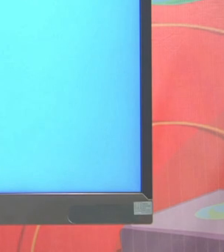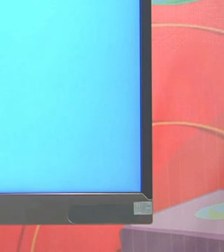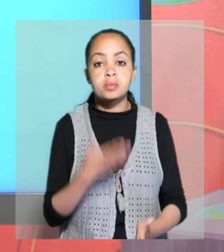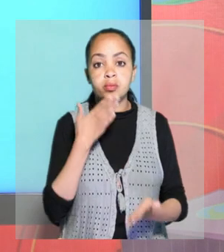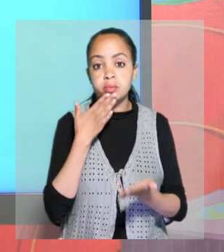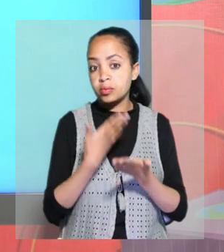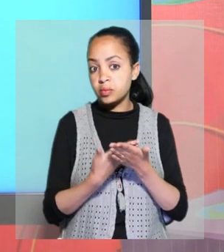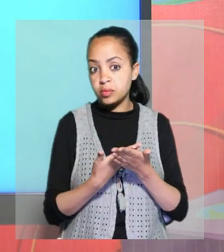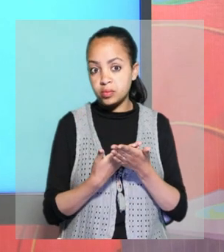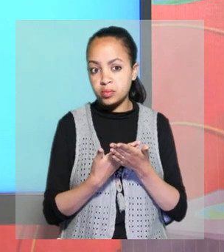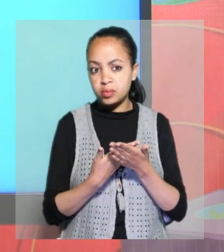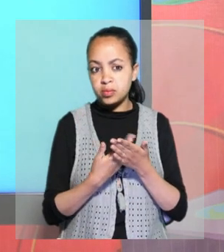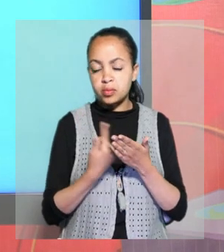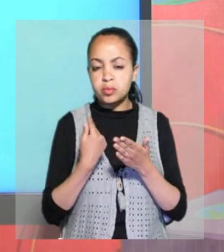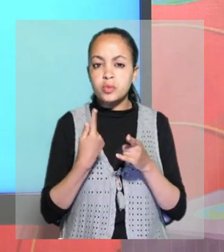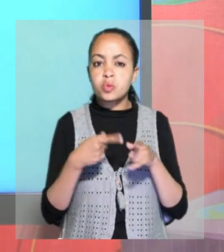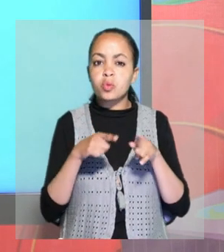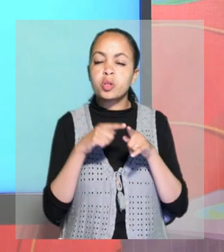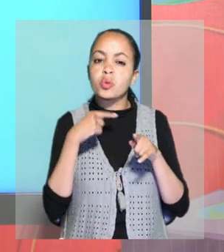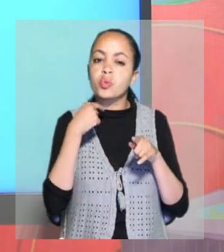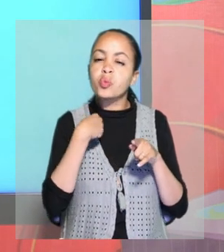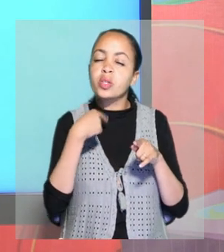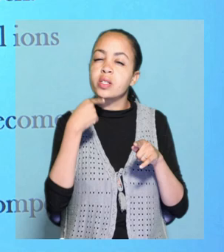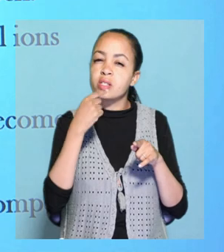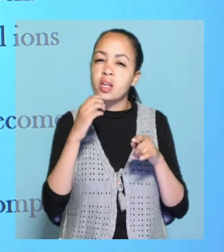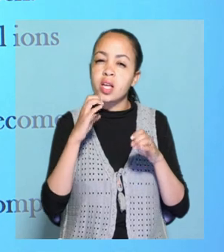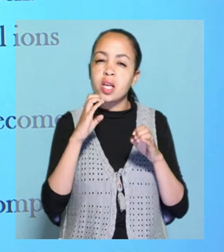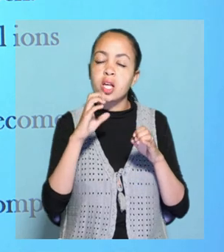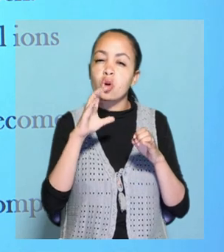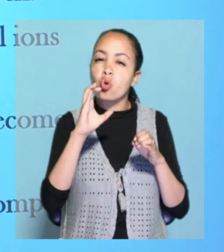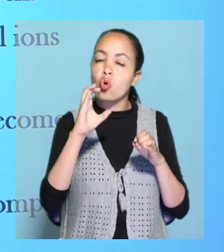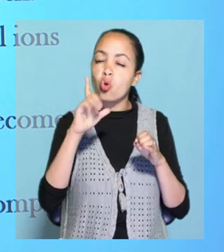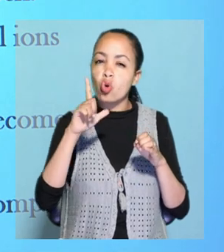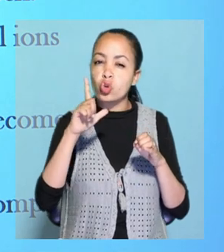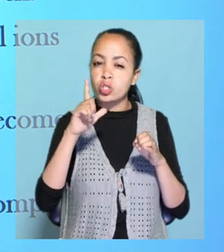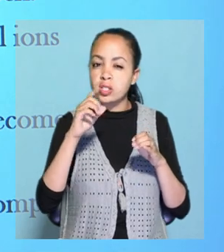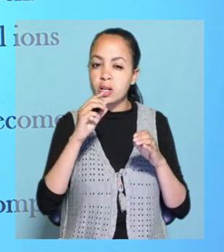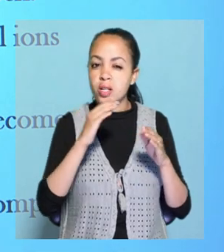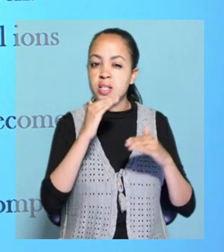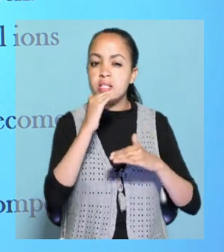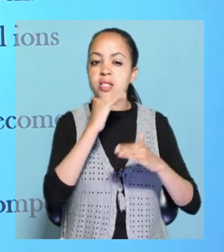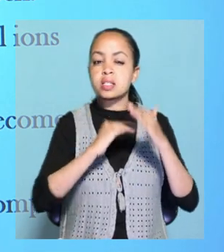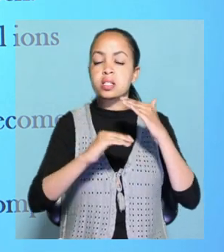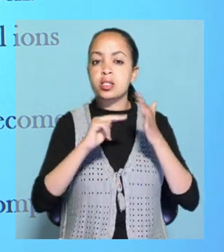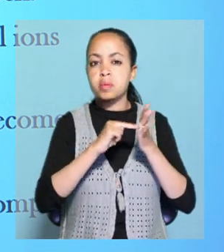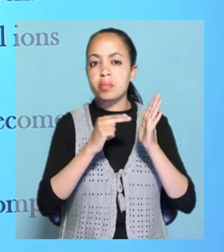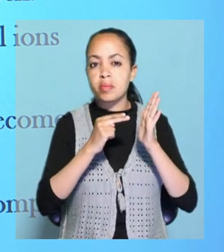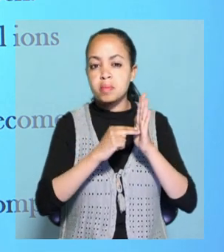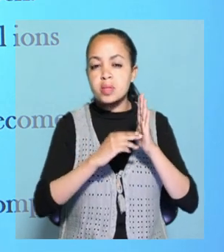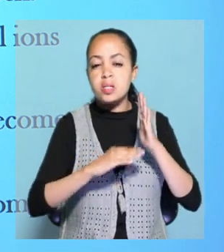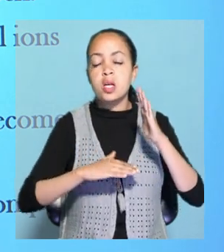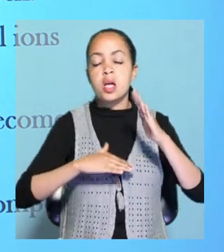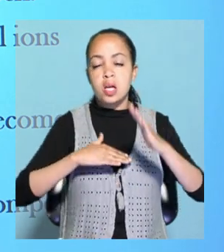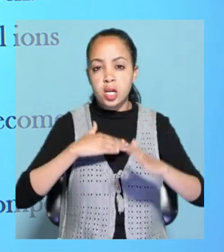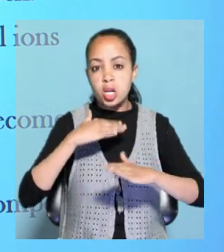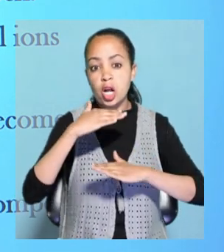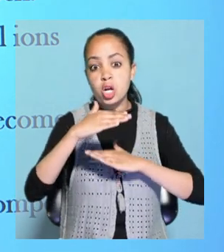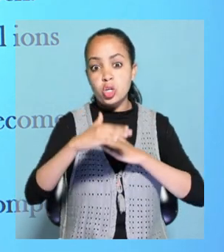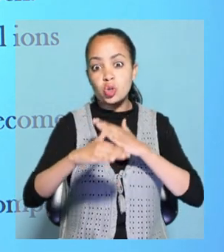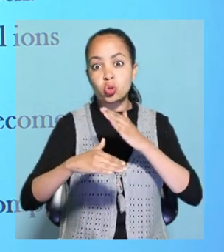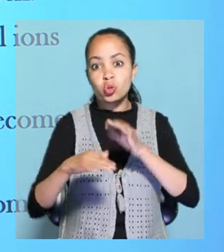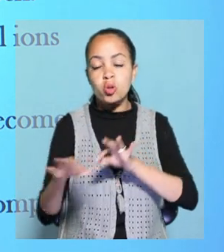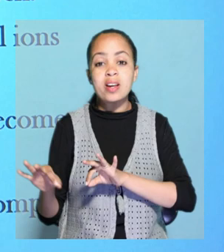Well then, when we say ecological succession, it is a gradual replacement of one community by